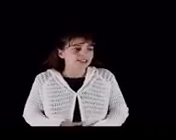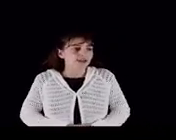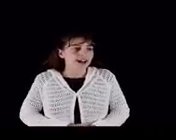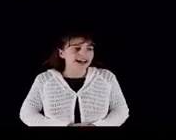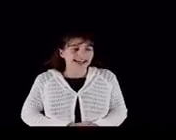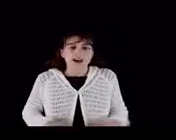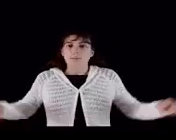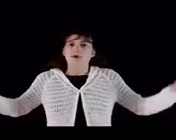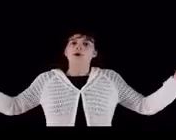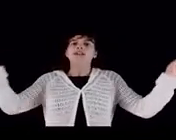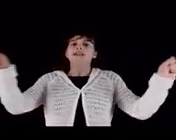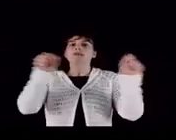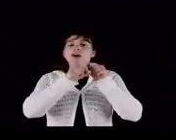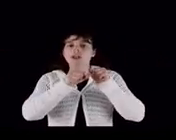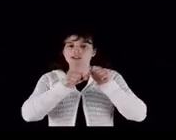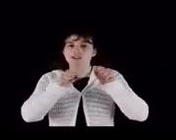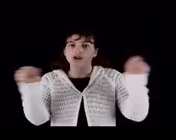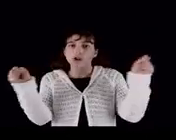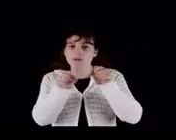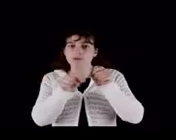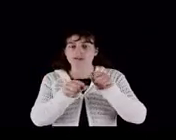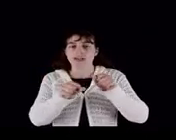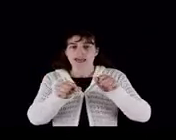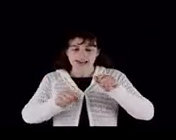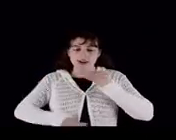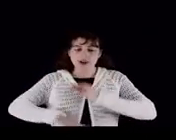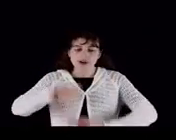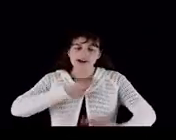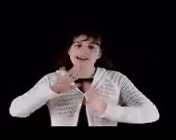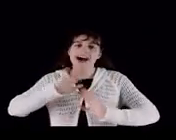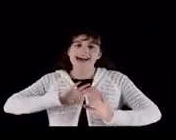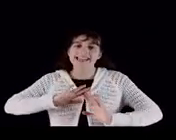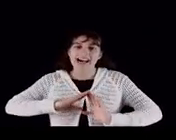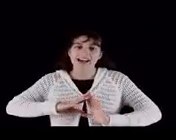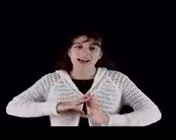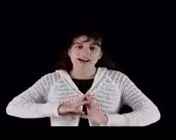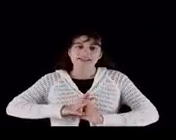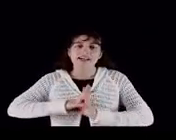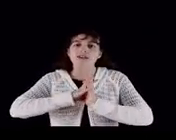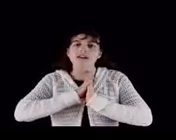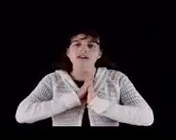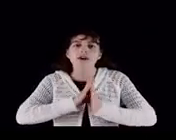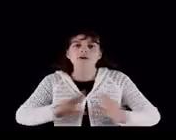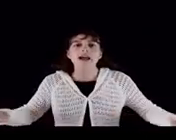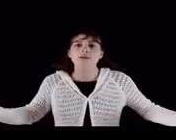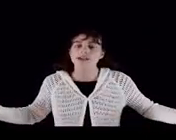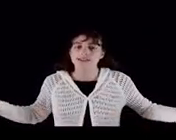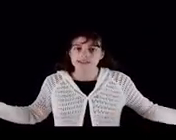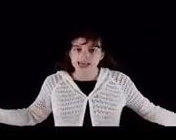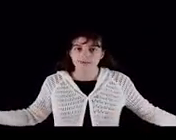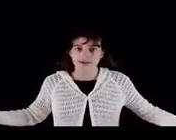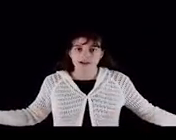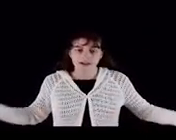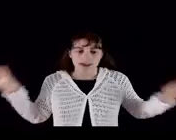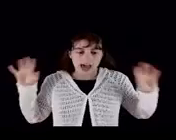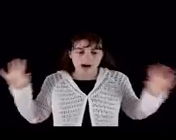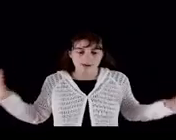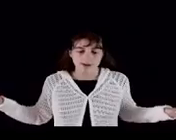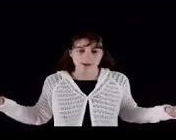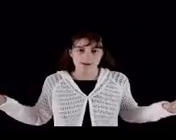is already pulling those curtains closed. And there's cloth behind that. That's so that no light will escape